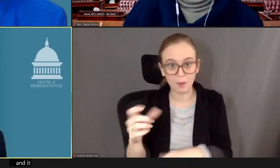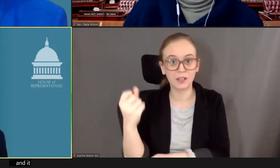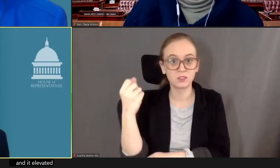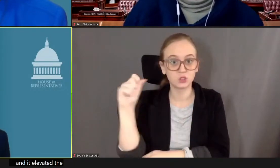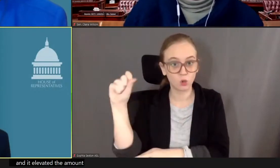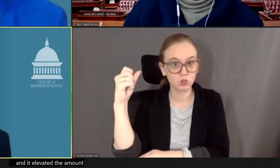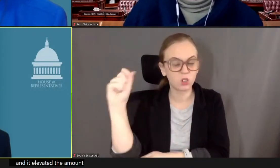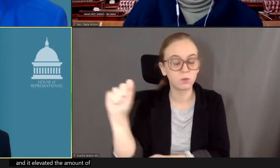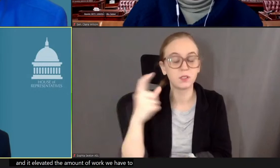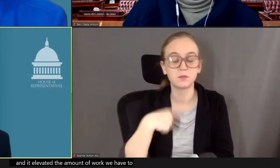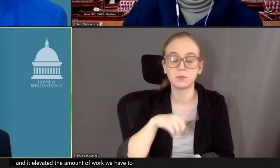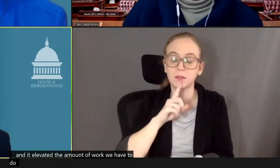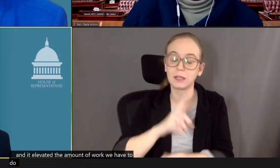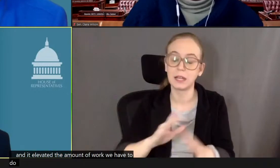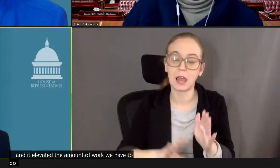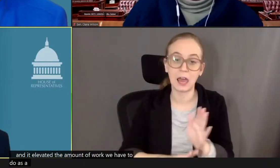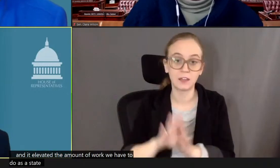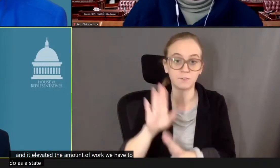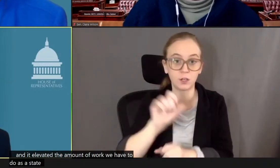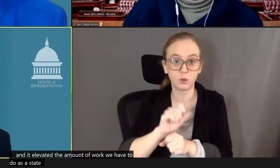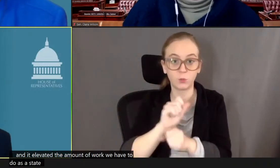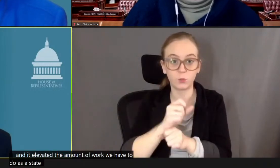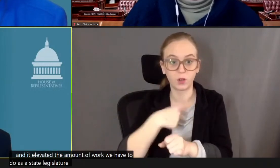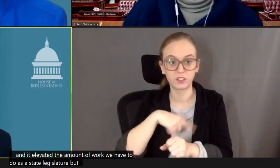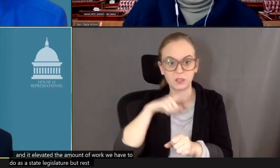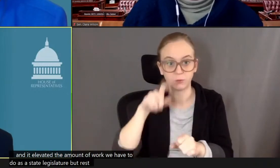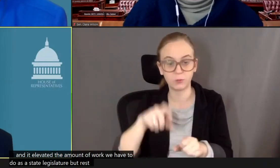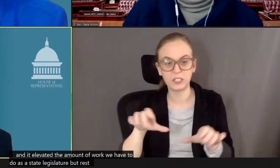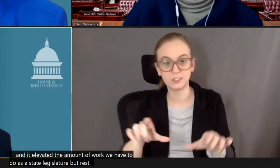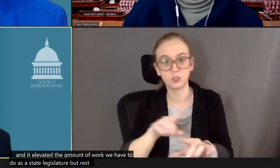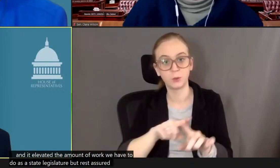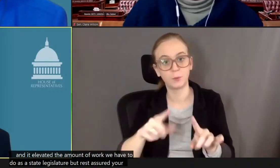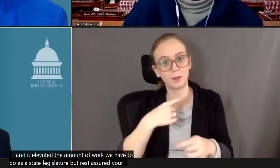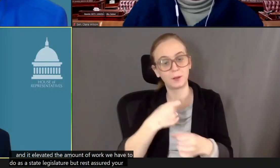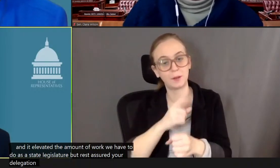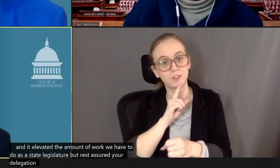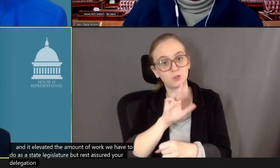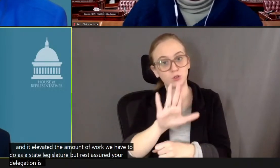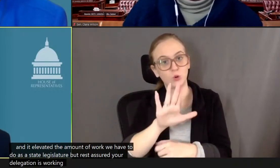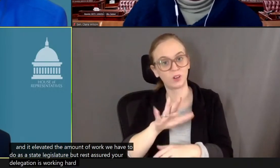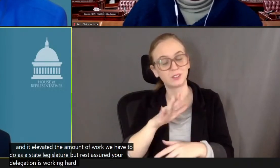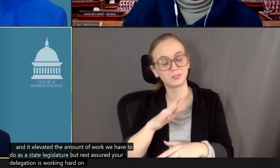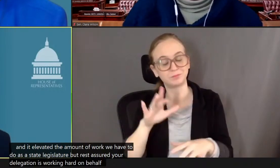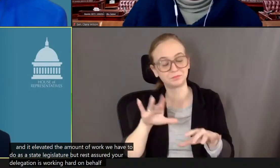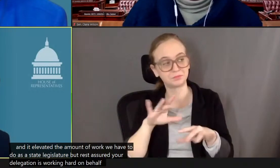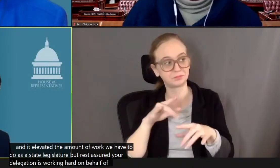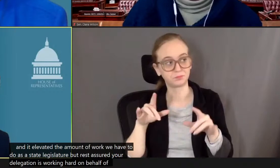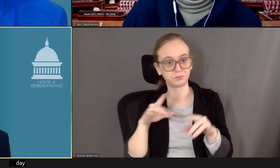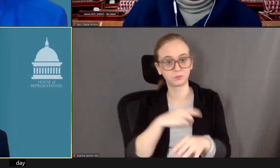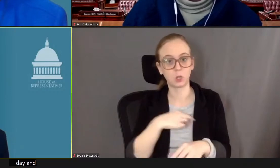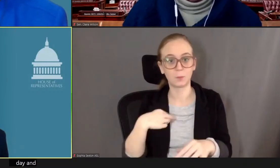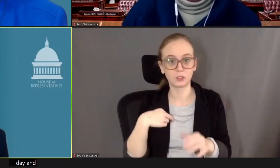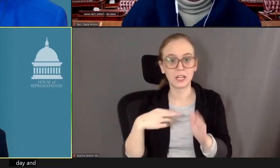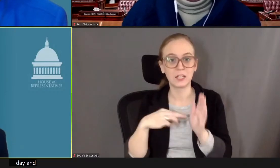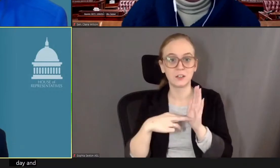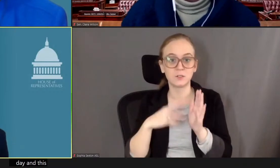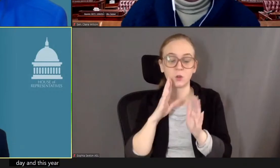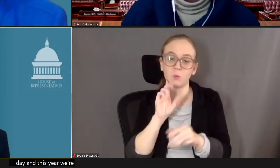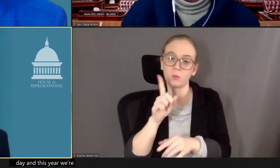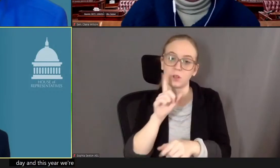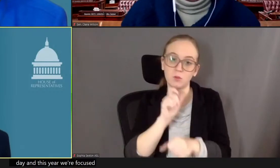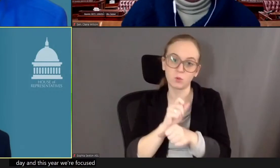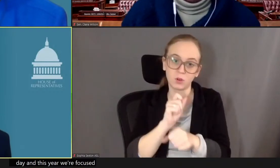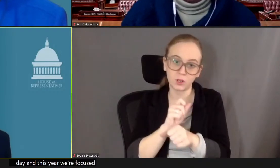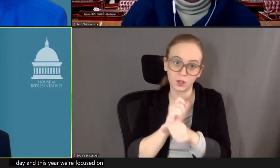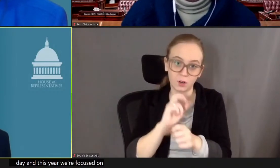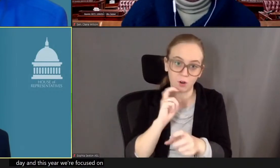state legislature. But rest assured, your delegation is working hard on behalf of you every day. And this year, we're focused on COVID relief, we're focused